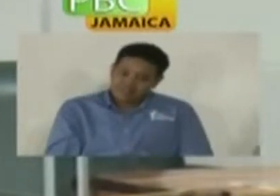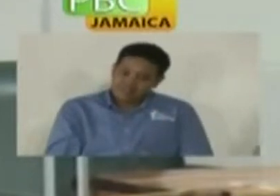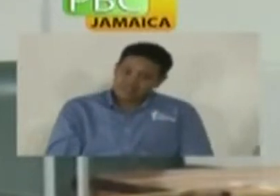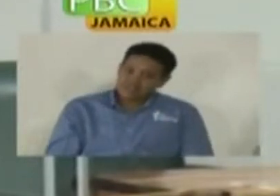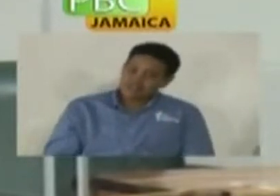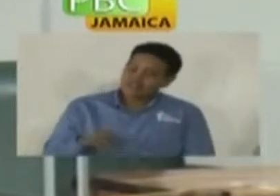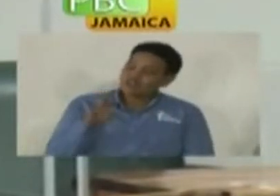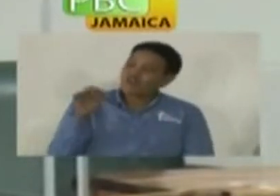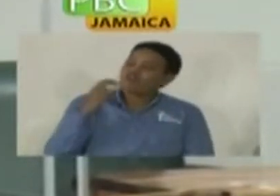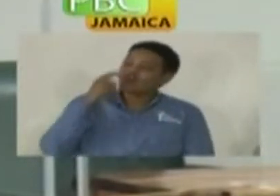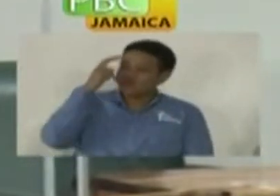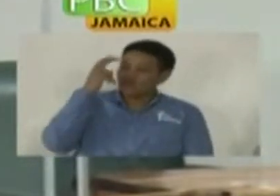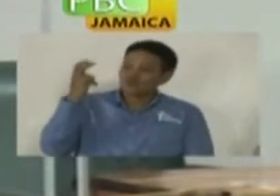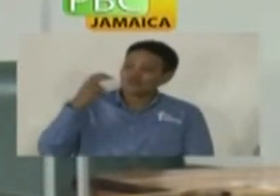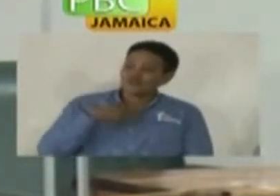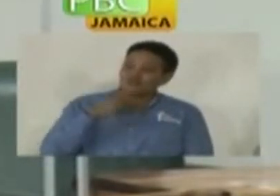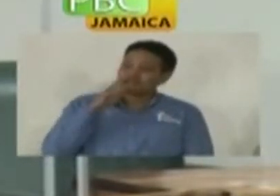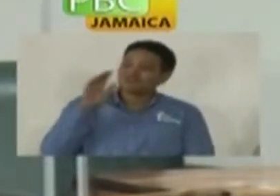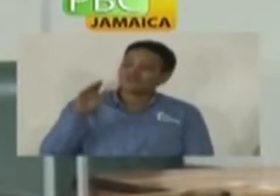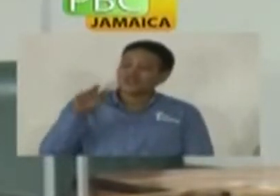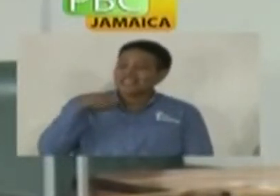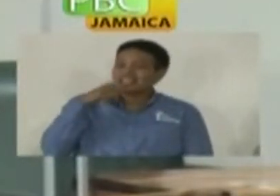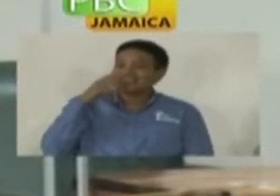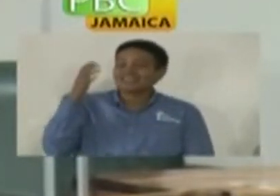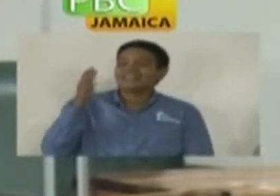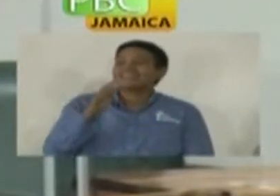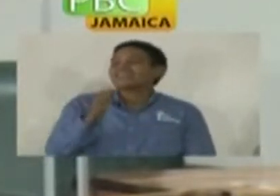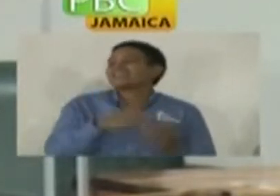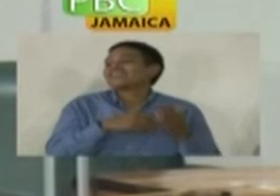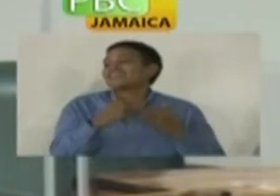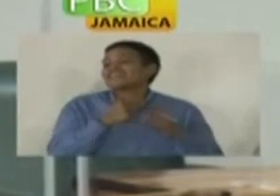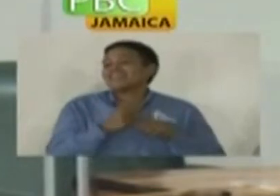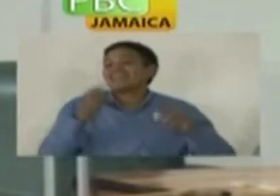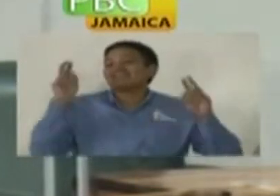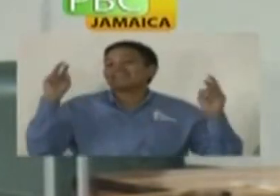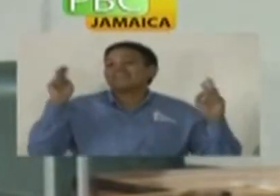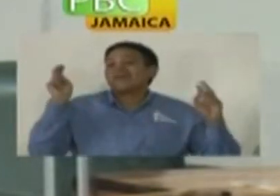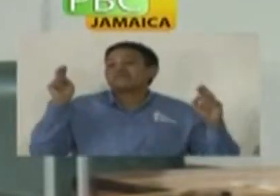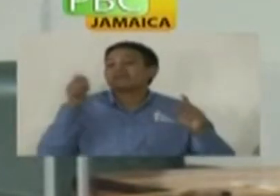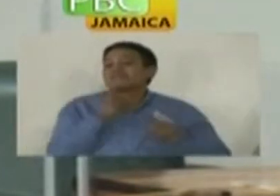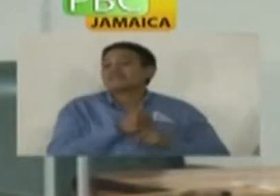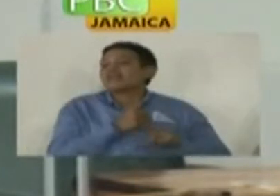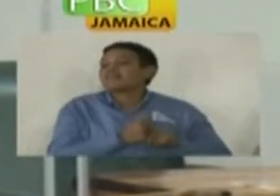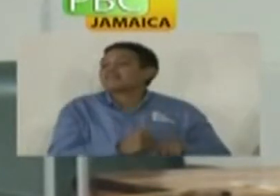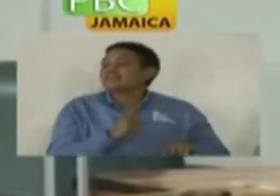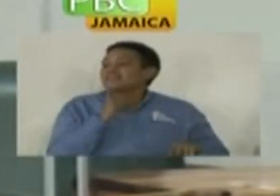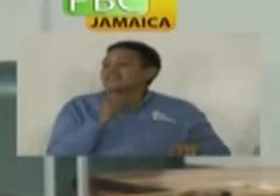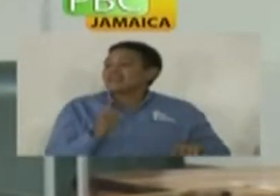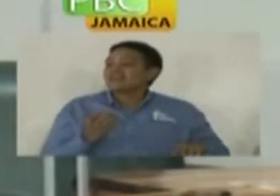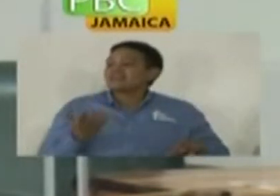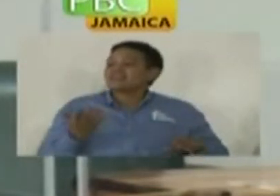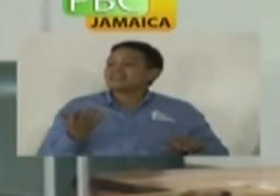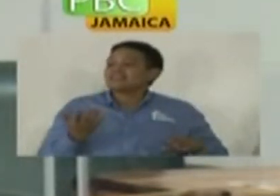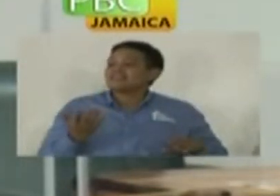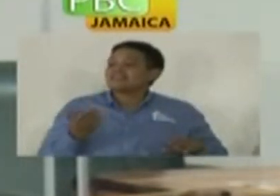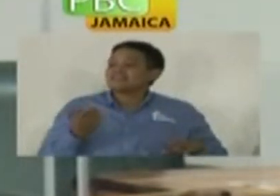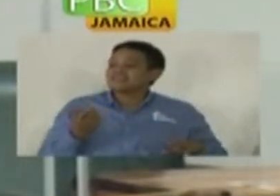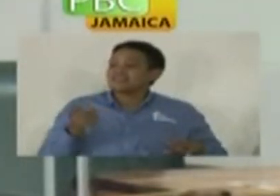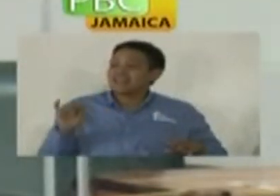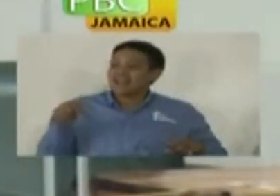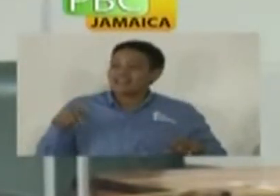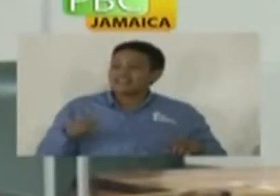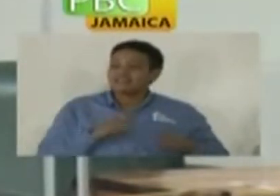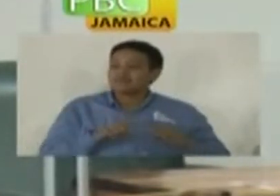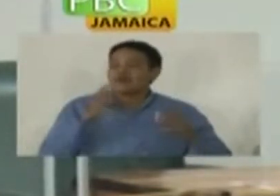he has become quite an entertainer. Nonetheless, but the topics are not as, upright as this, unfortunately. But